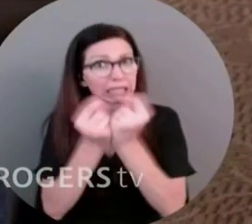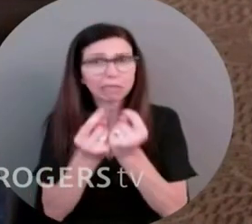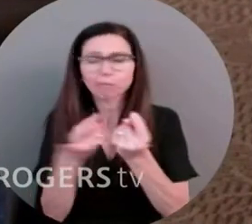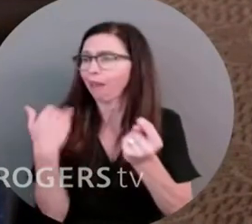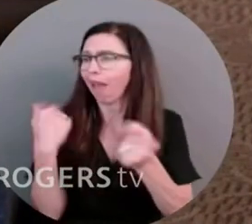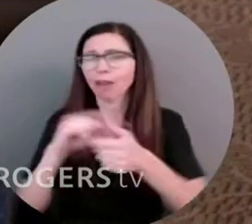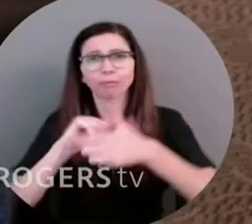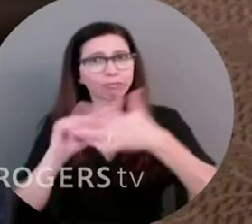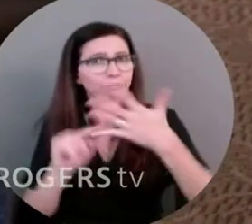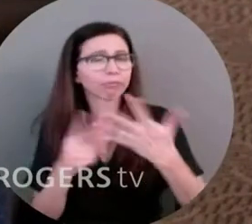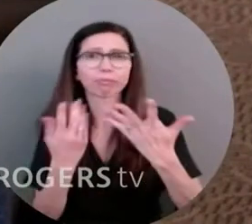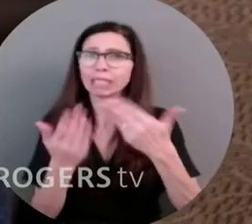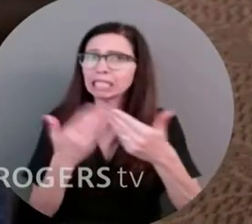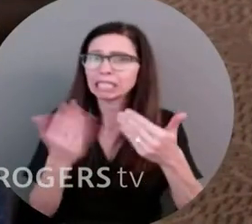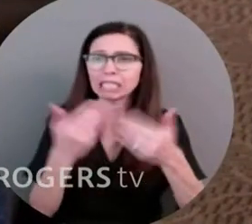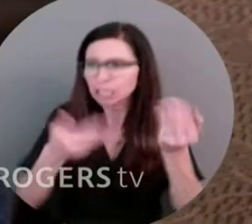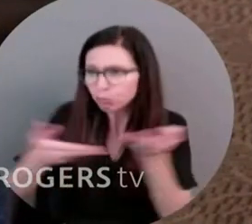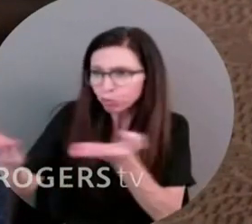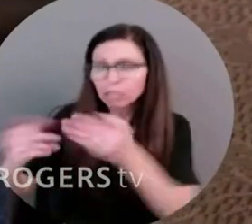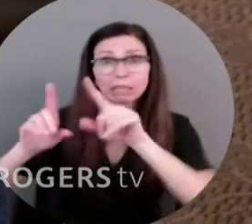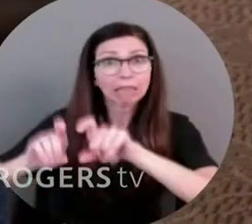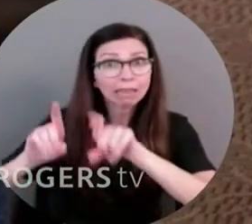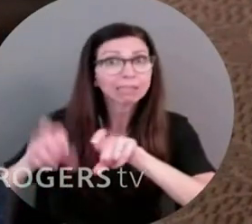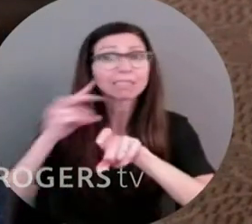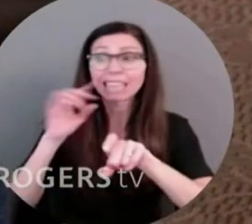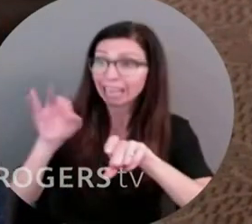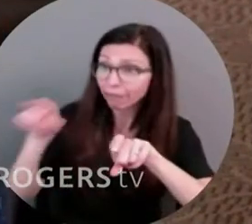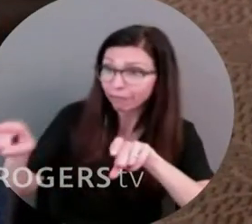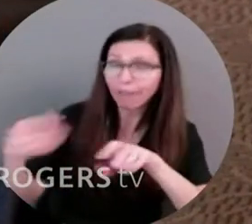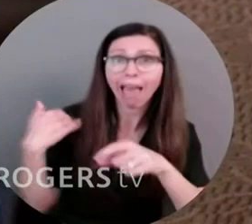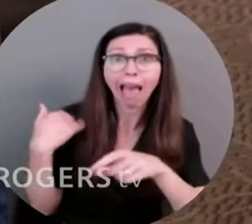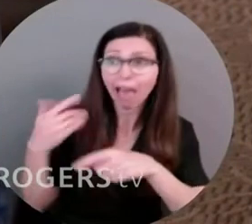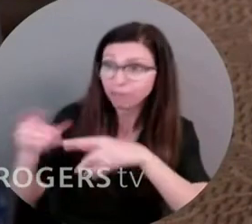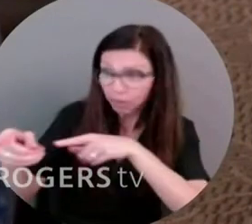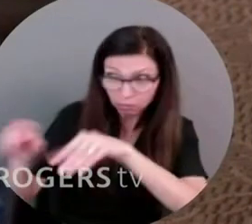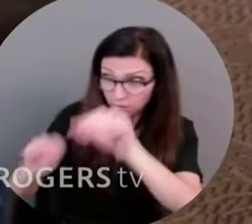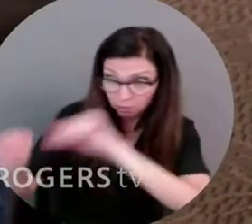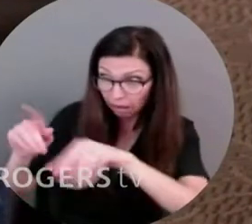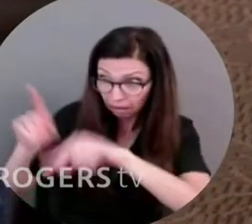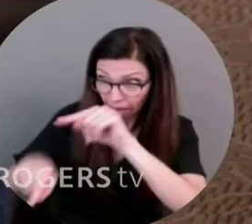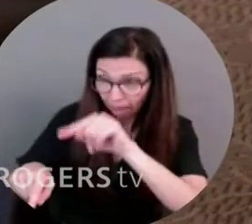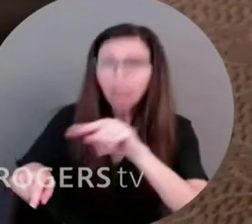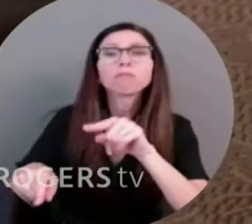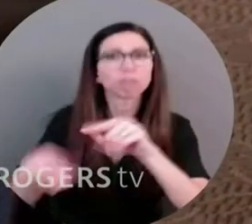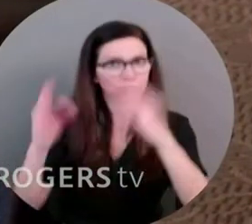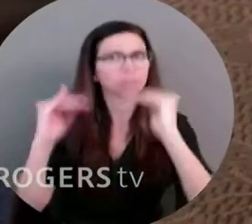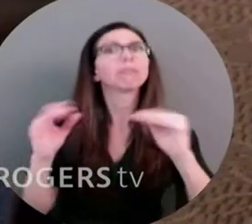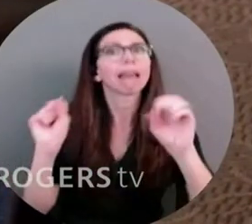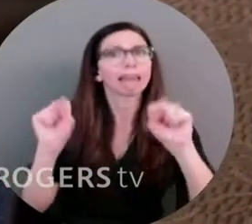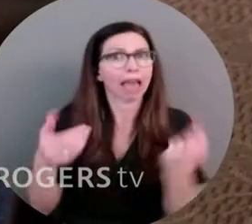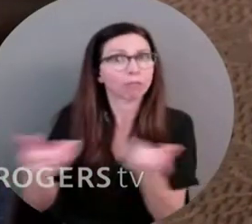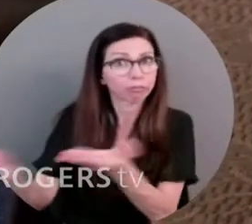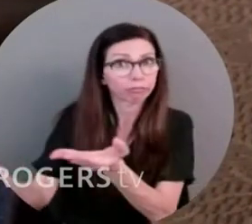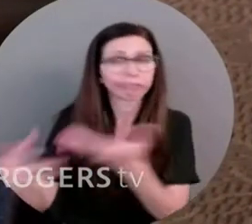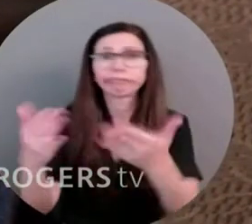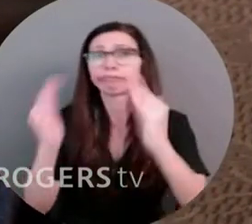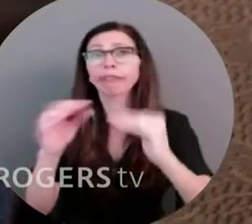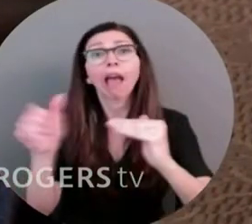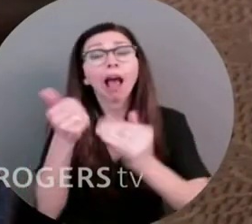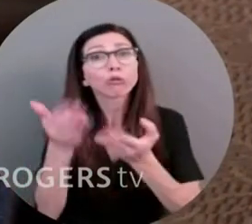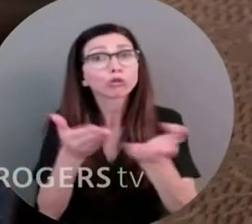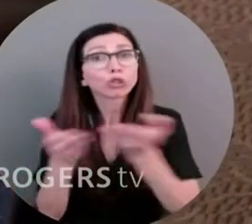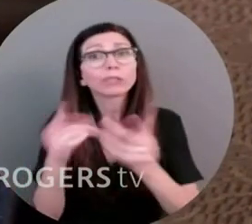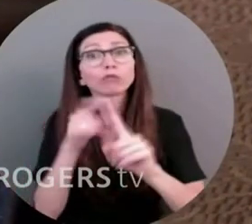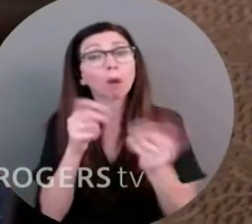out to an assessment center. There's another mobile service that is some nurses that are able to